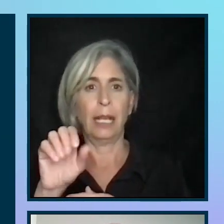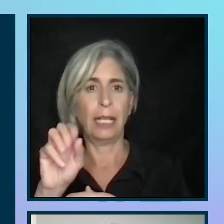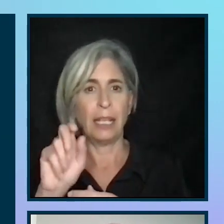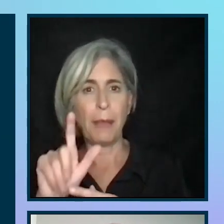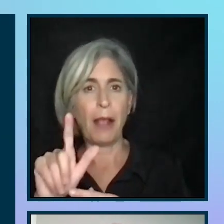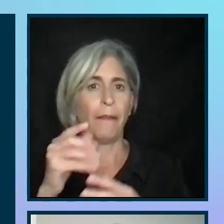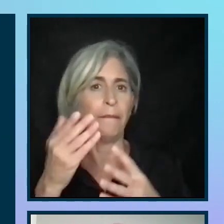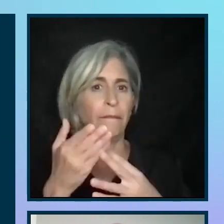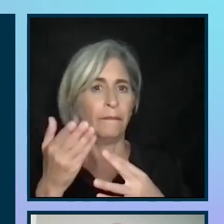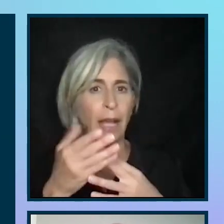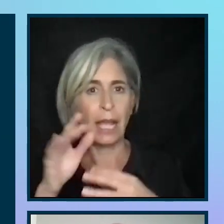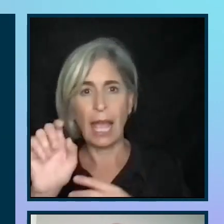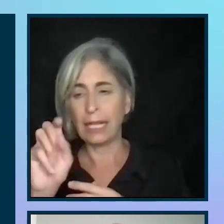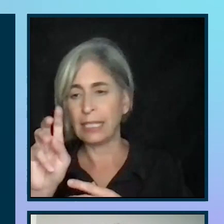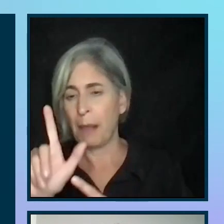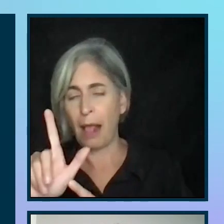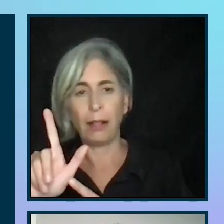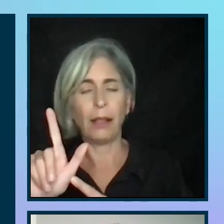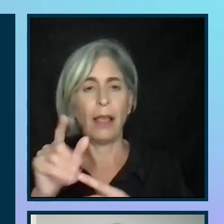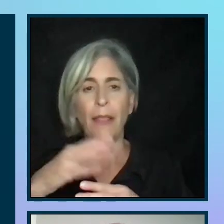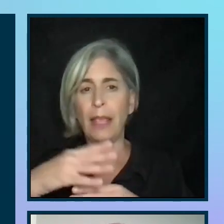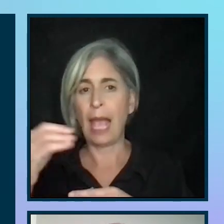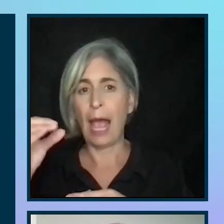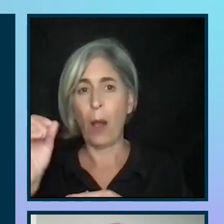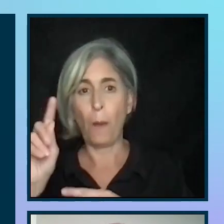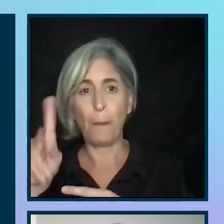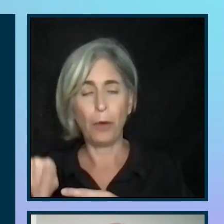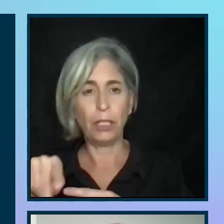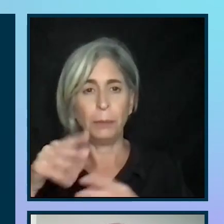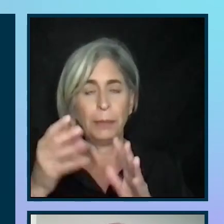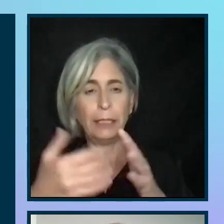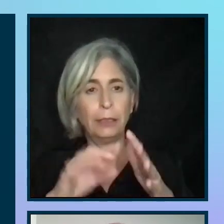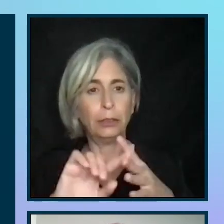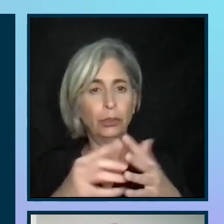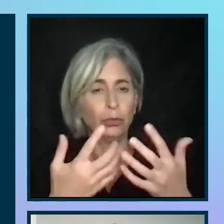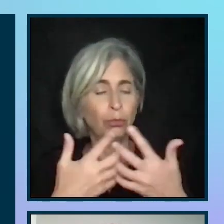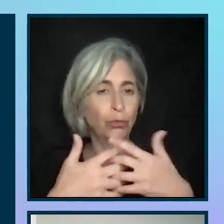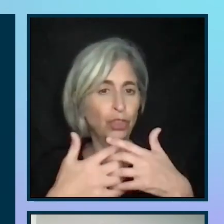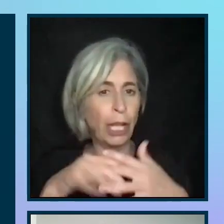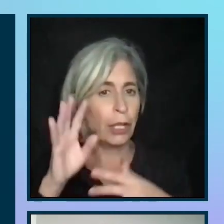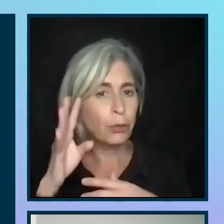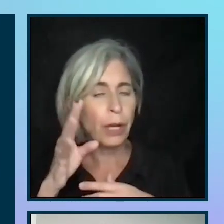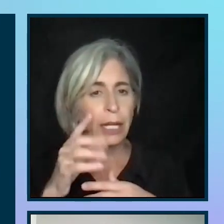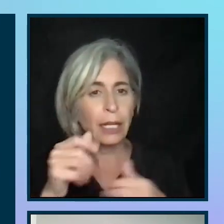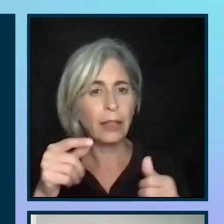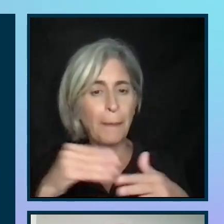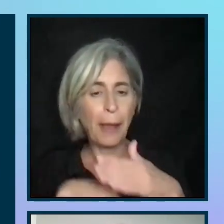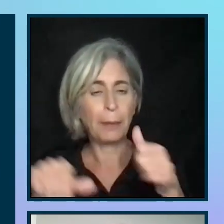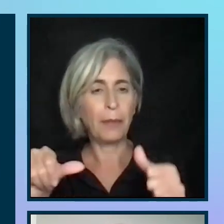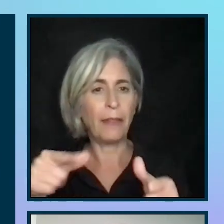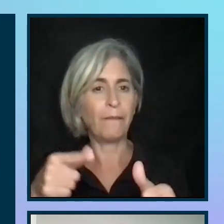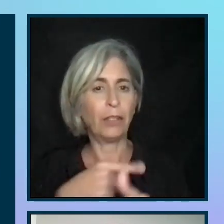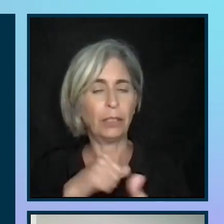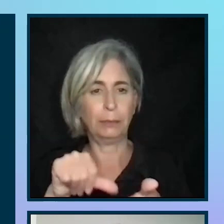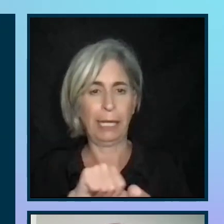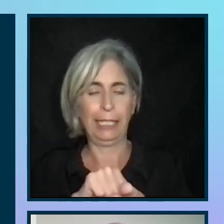is XML. The output is being generated on the bottom, and you see the first page in that screen view.